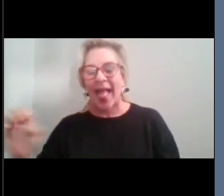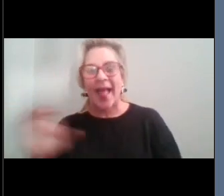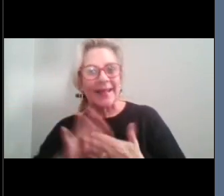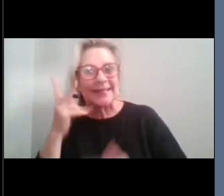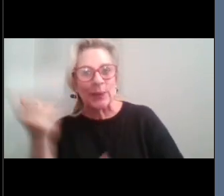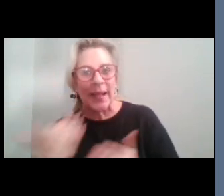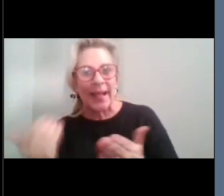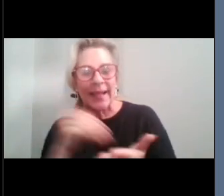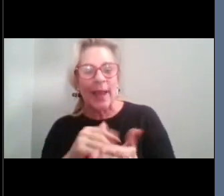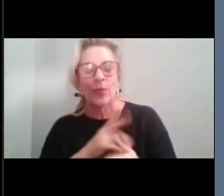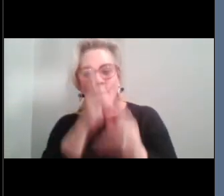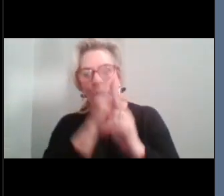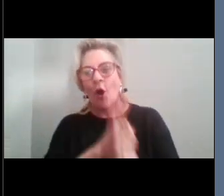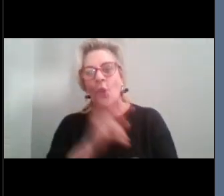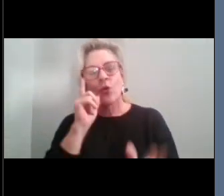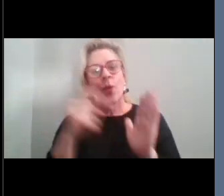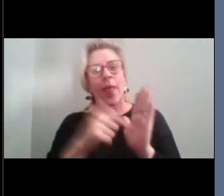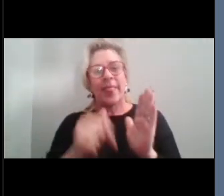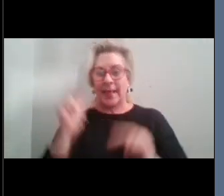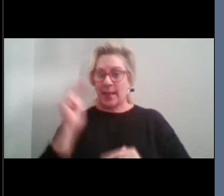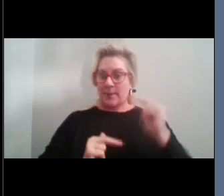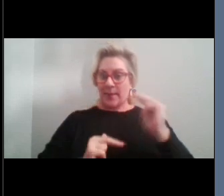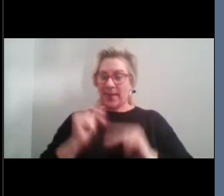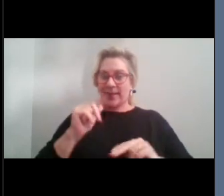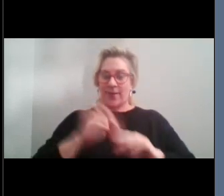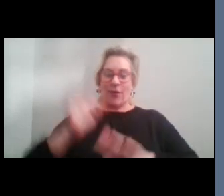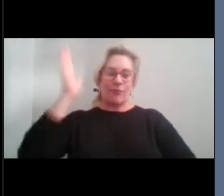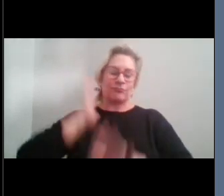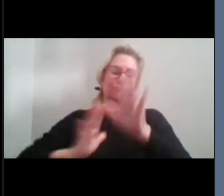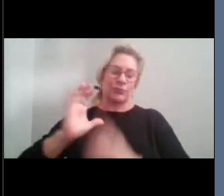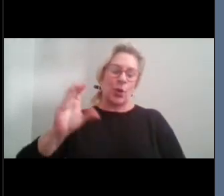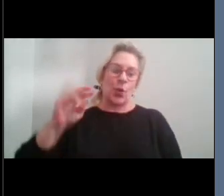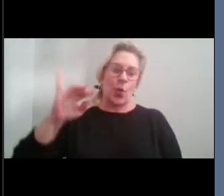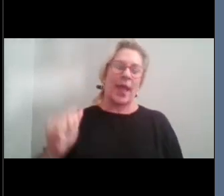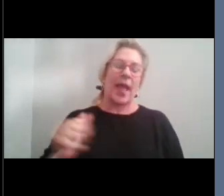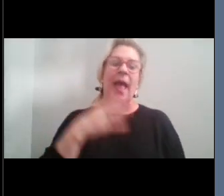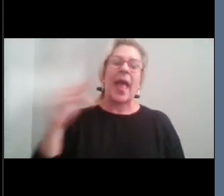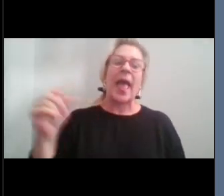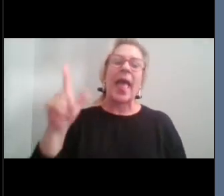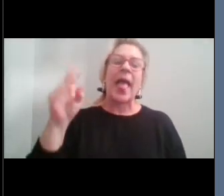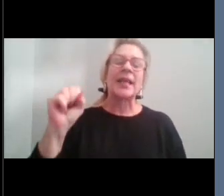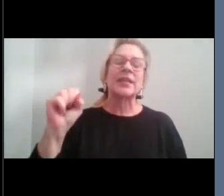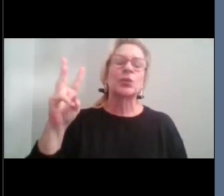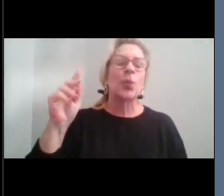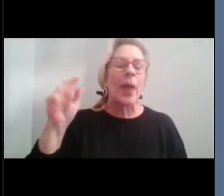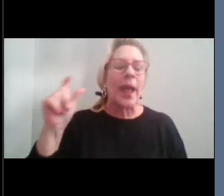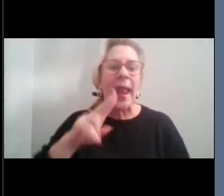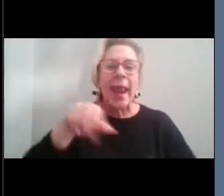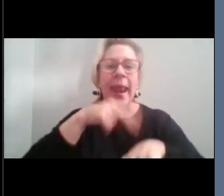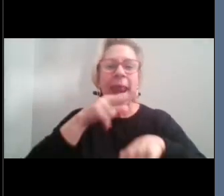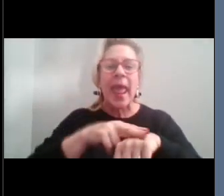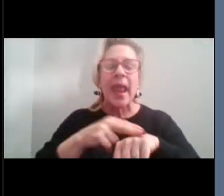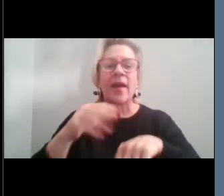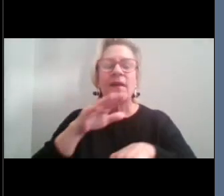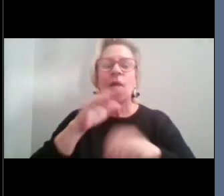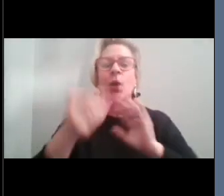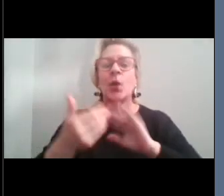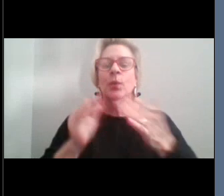to recognize that this building stands on the ancestral lands of the Cahuilla and Los Sueño people, as well as the native communities known as the